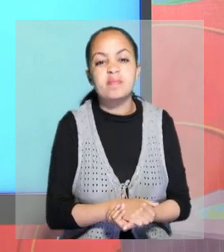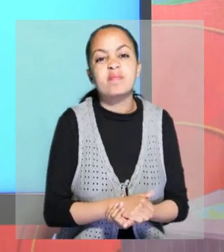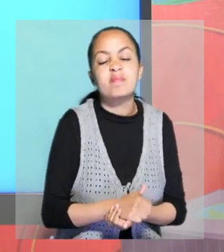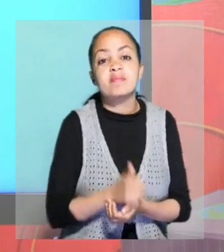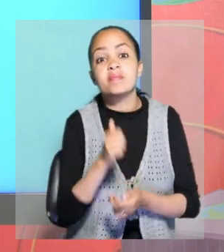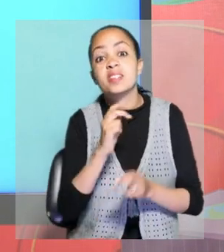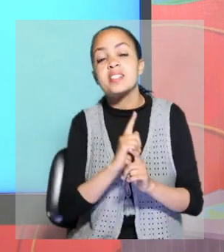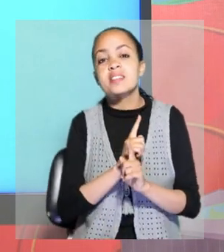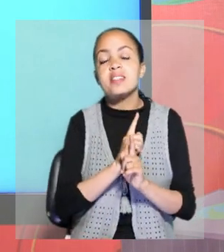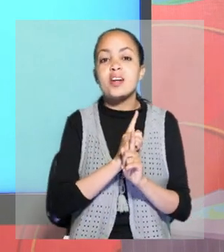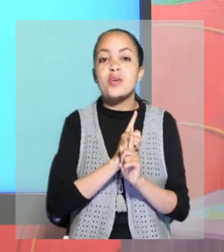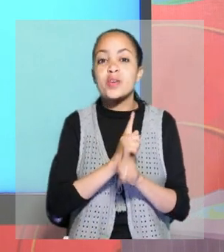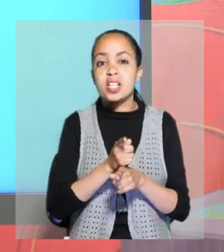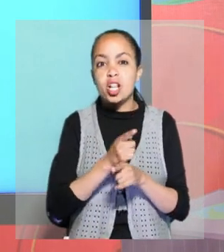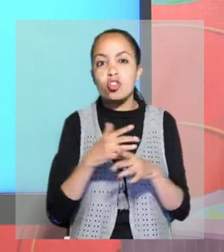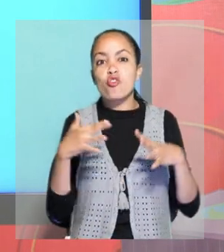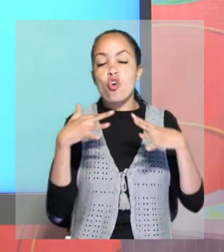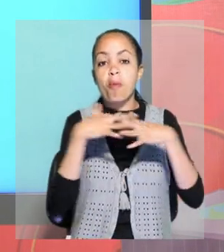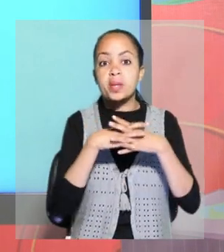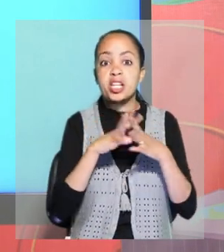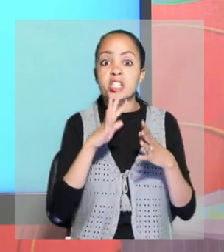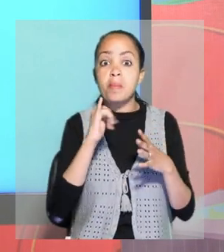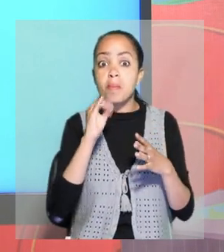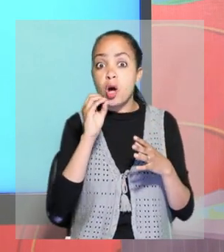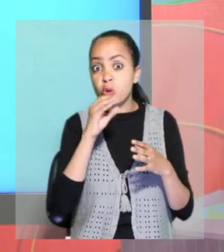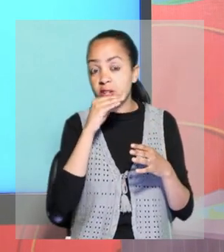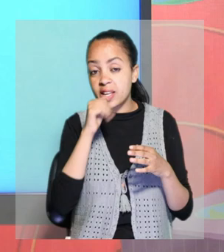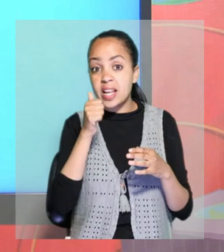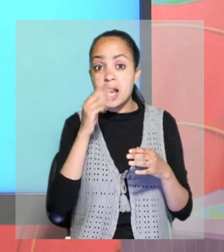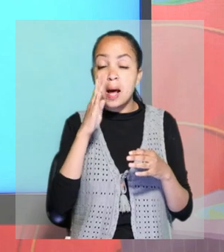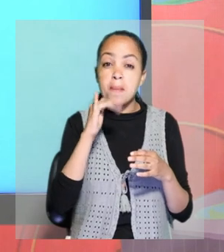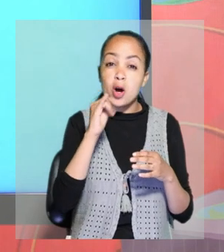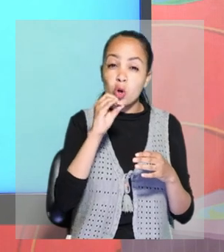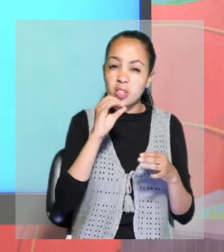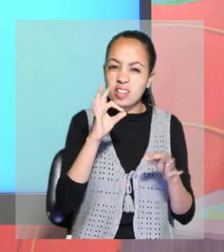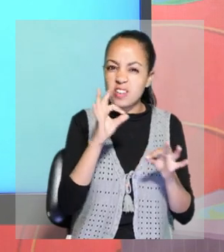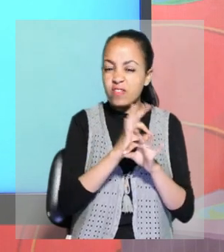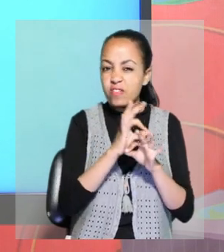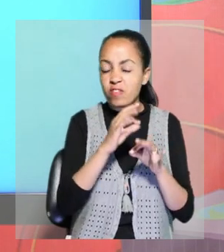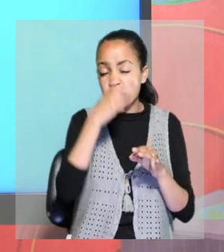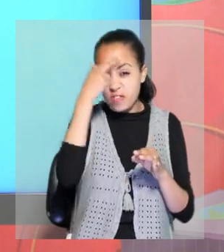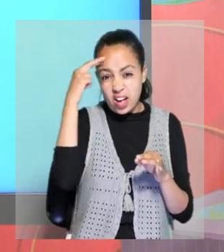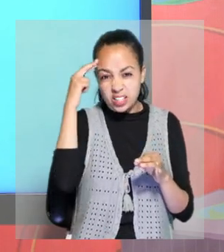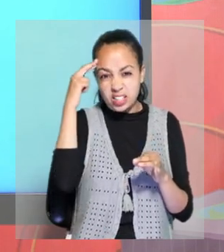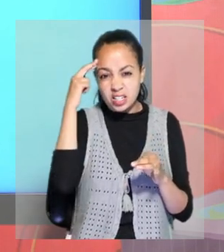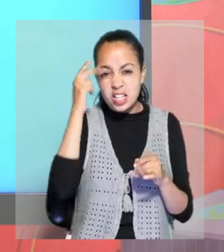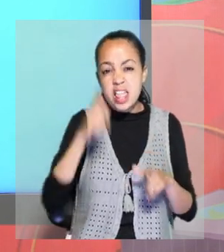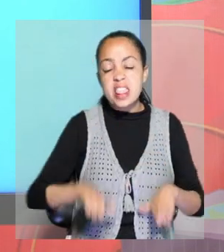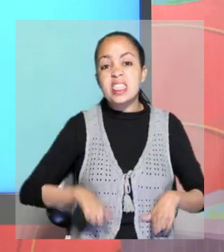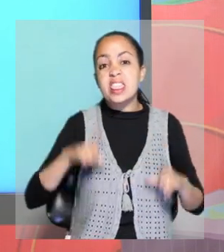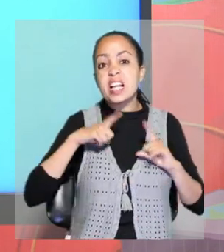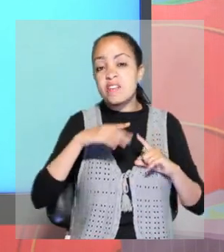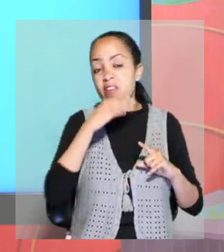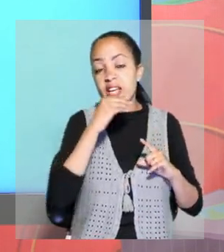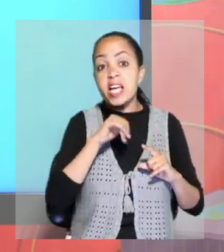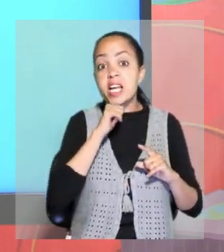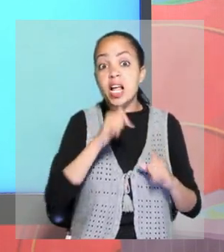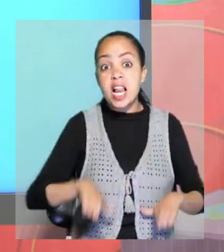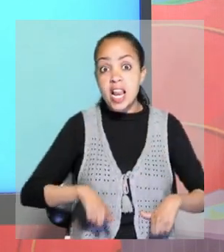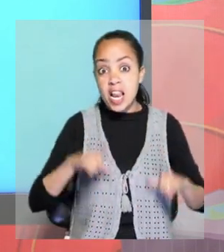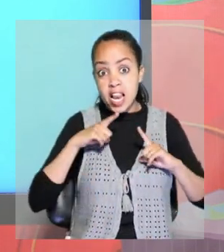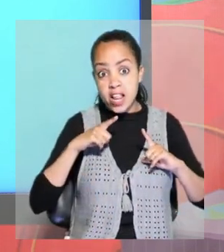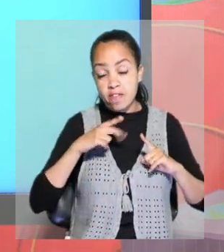as a result of combination of biotic and abiotic factor, as the impact of living and non-living